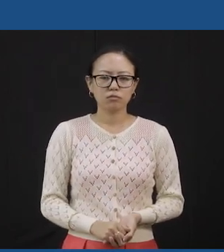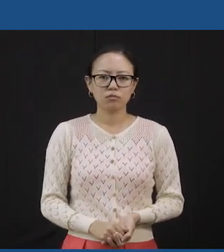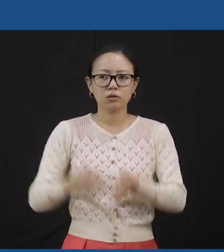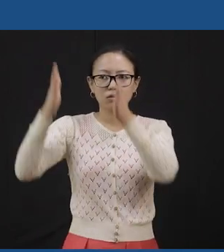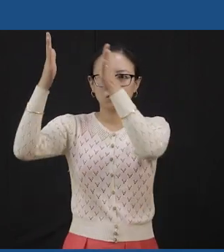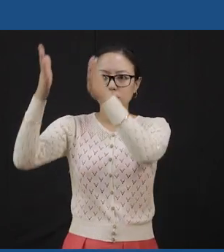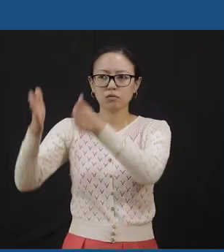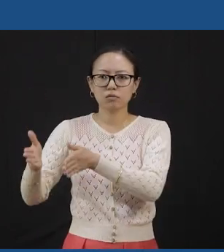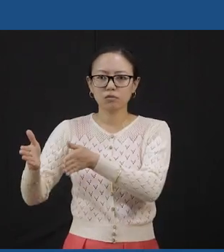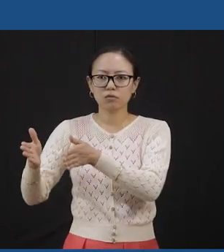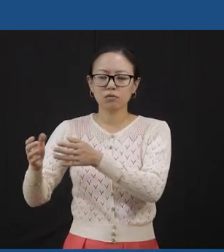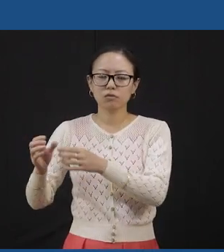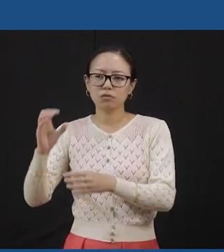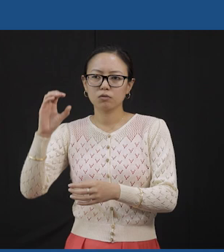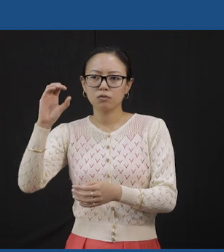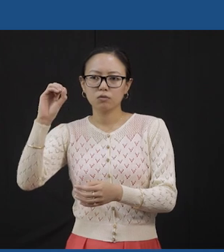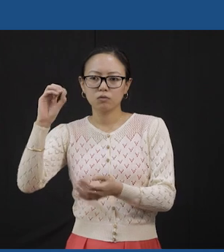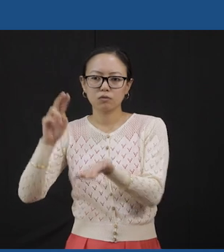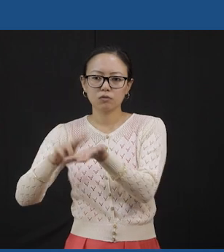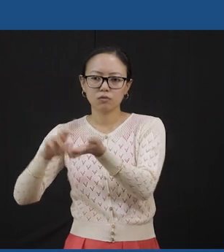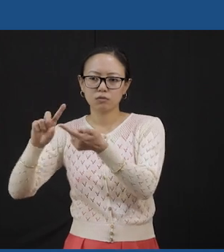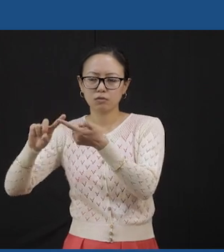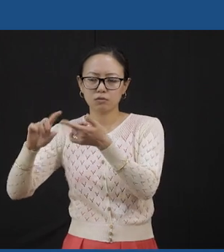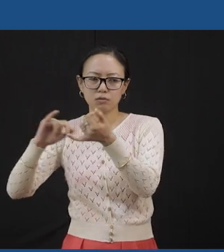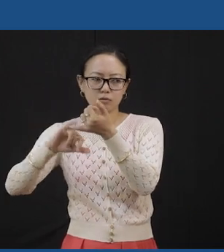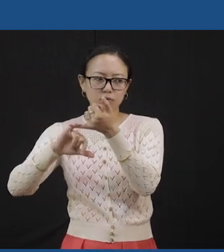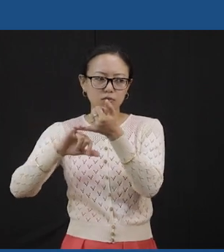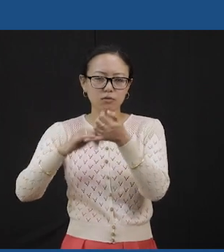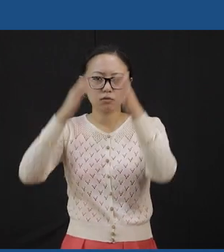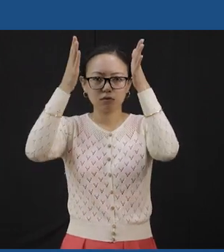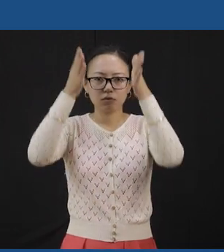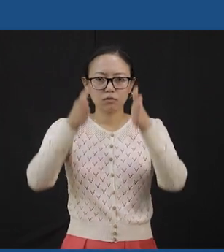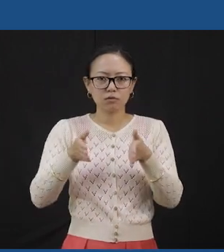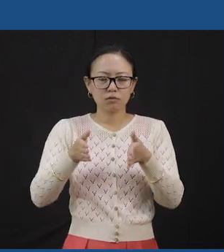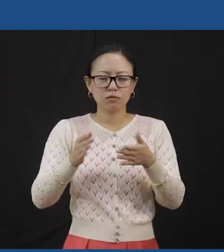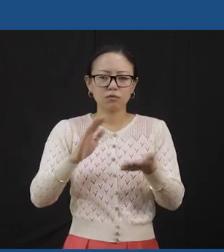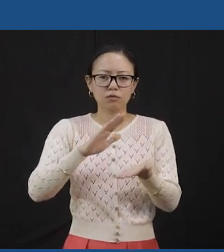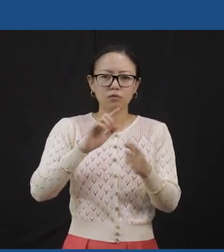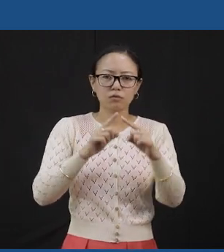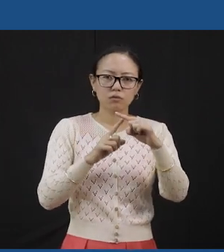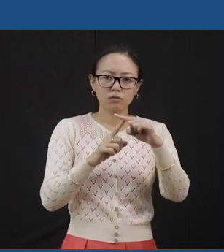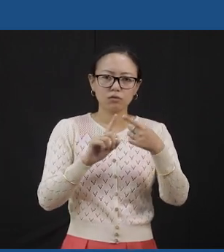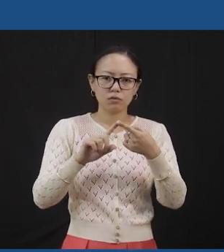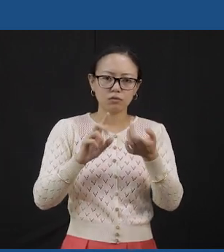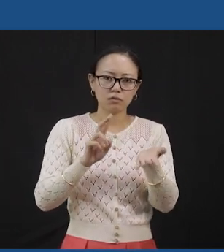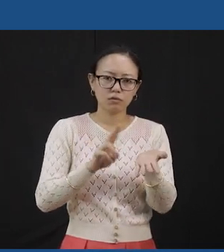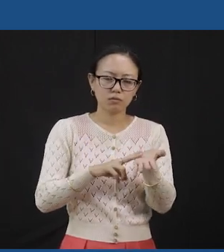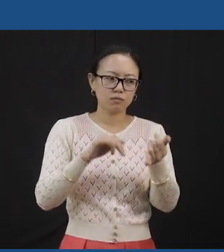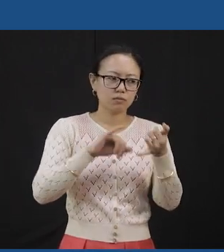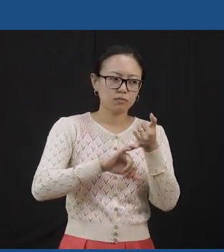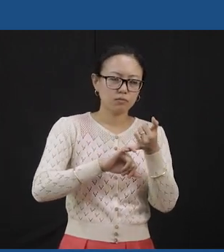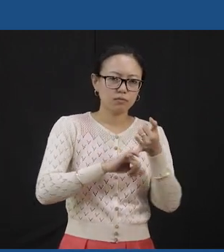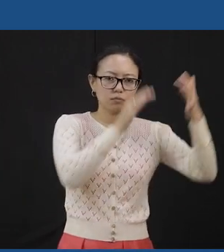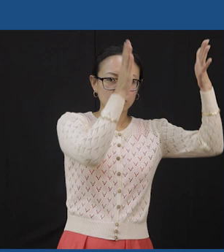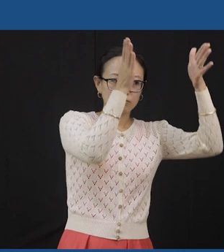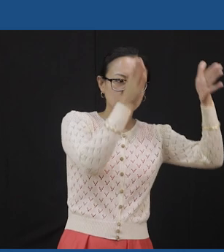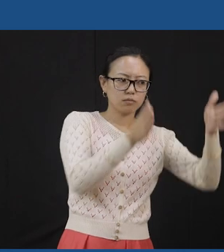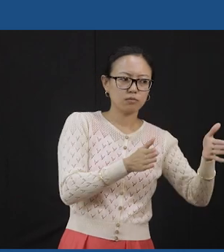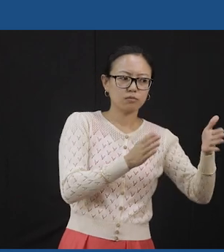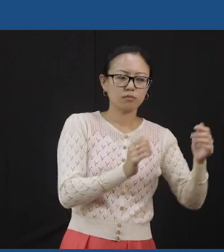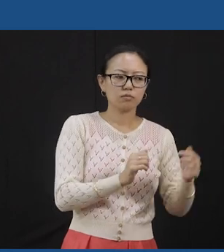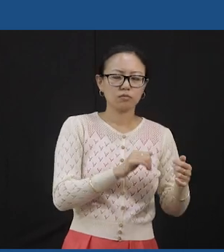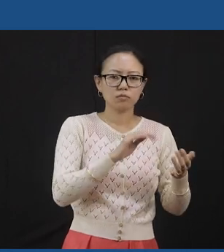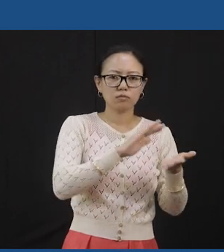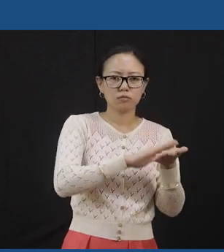Okay, here, add the ones. So here at 130 and 160, you have to first arrange according